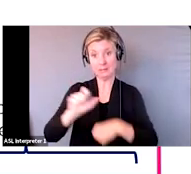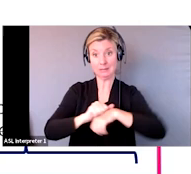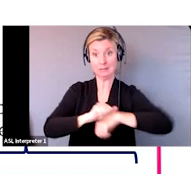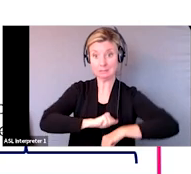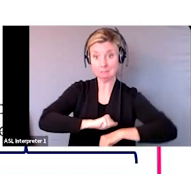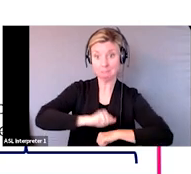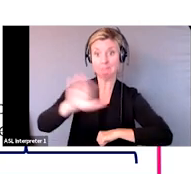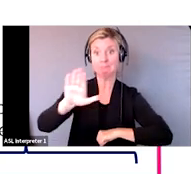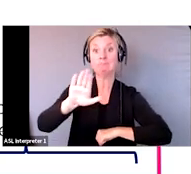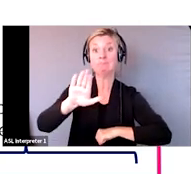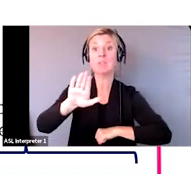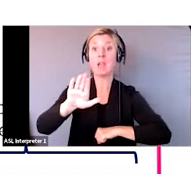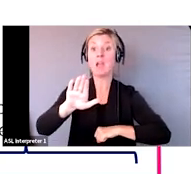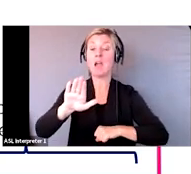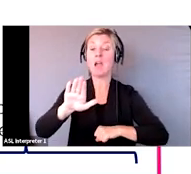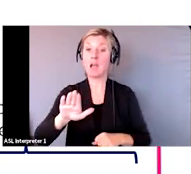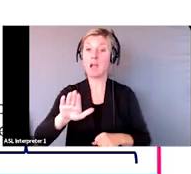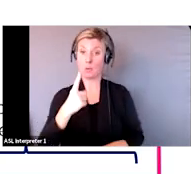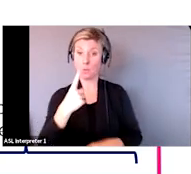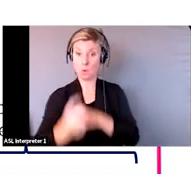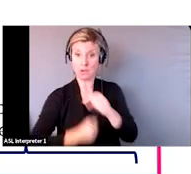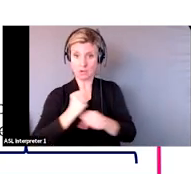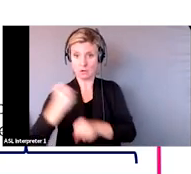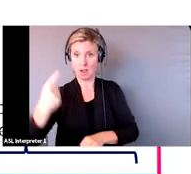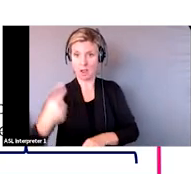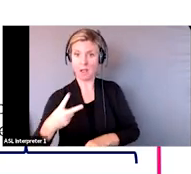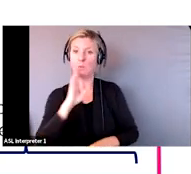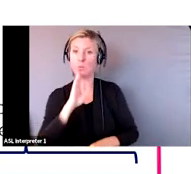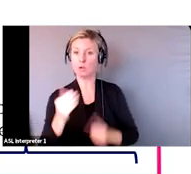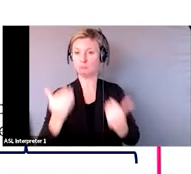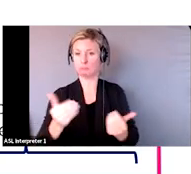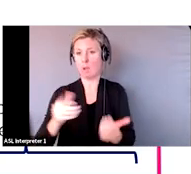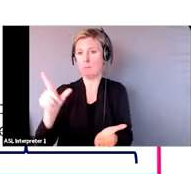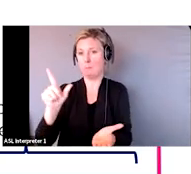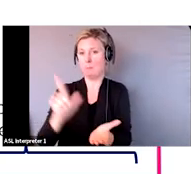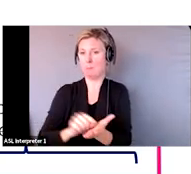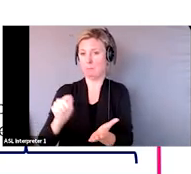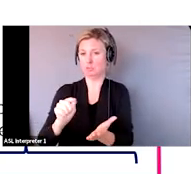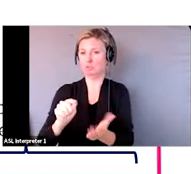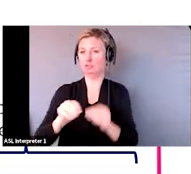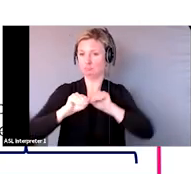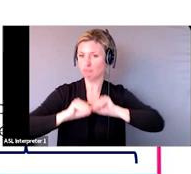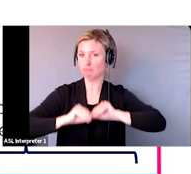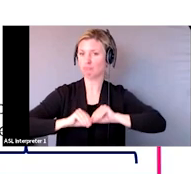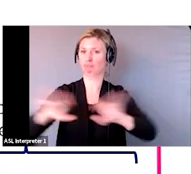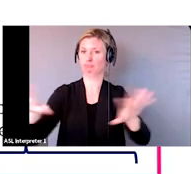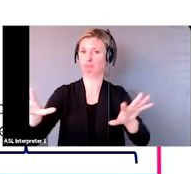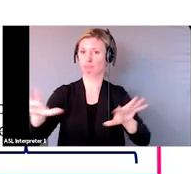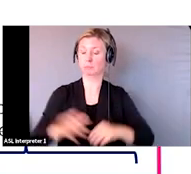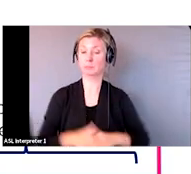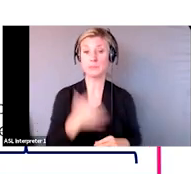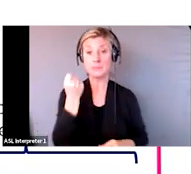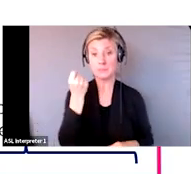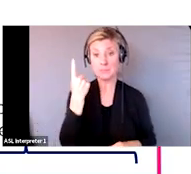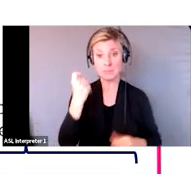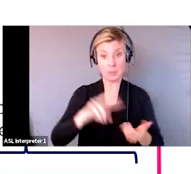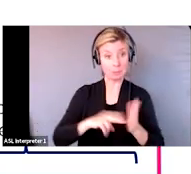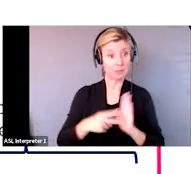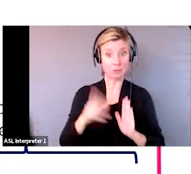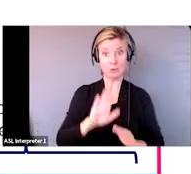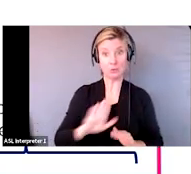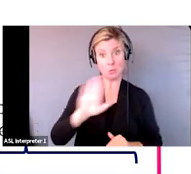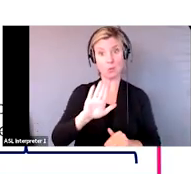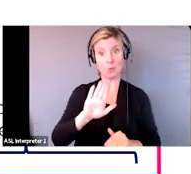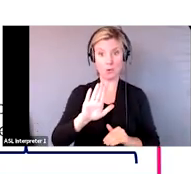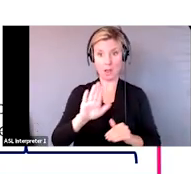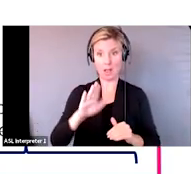will get published. Now, this is the point in time where your application will become public